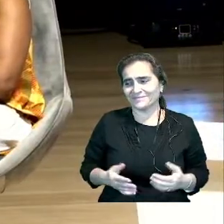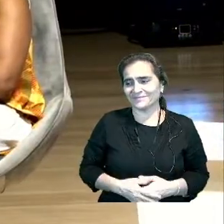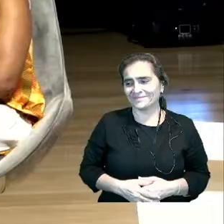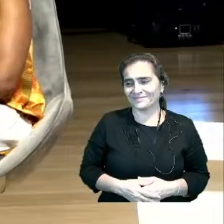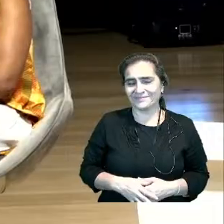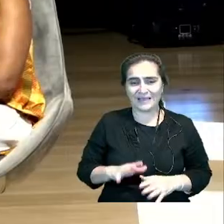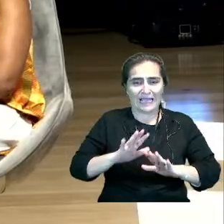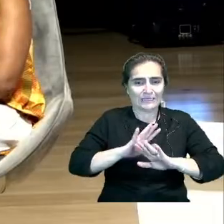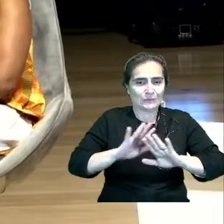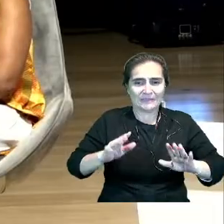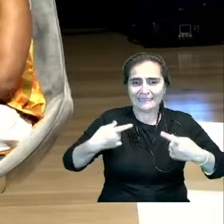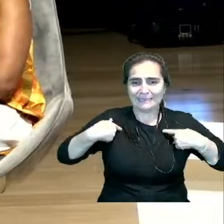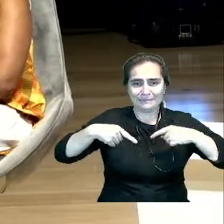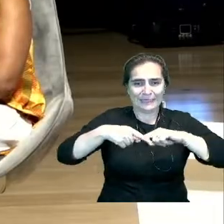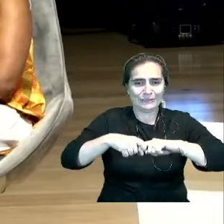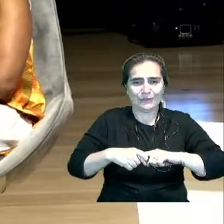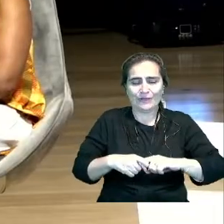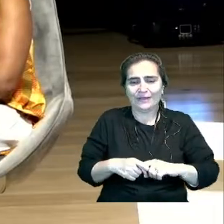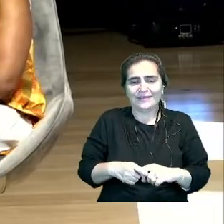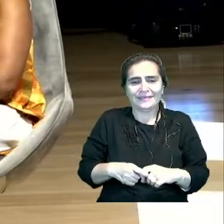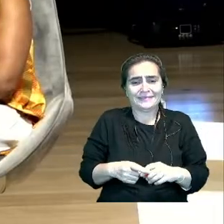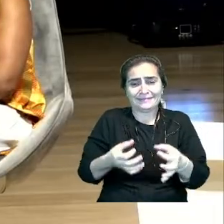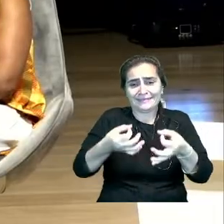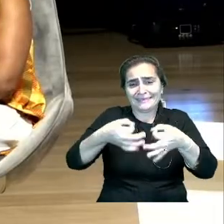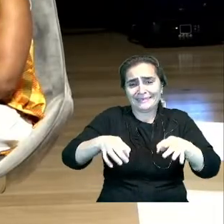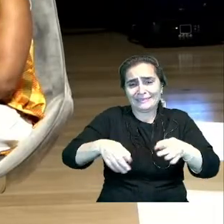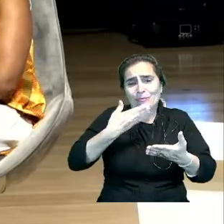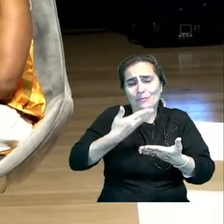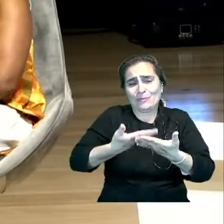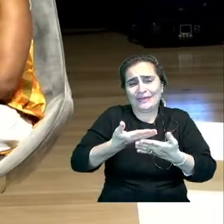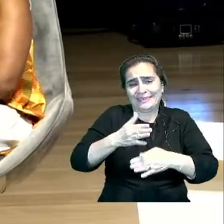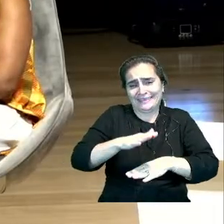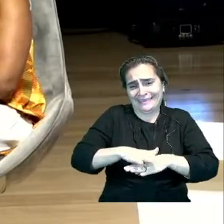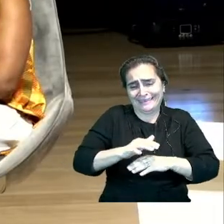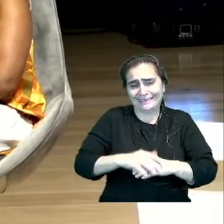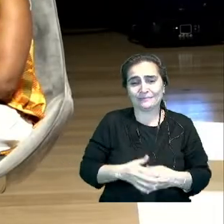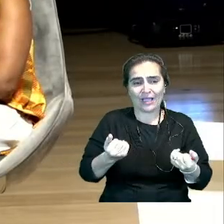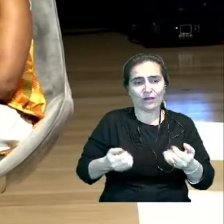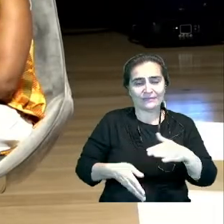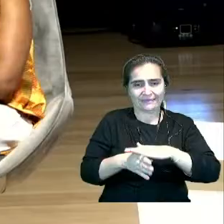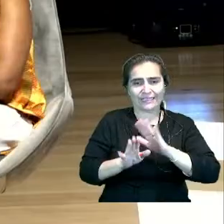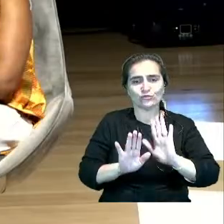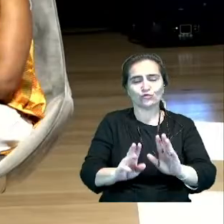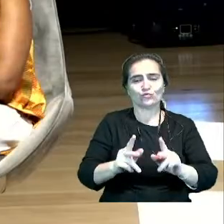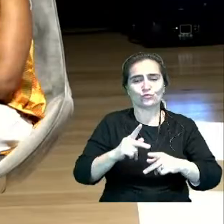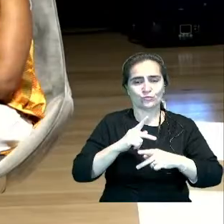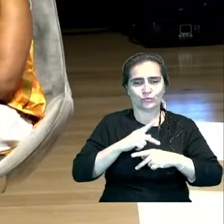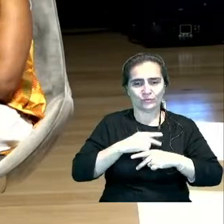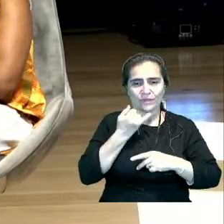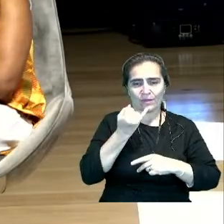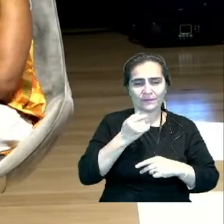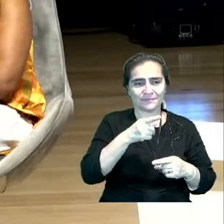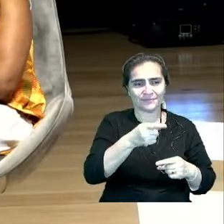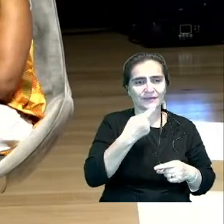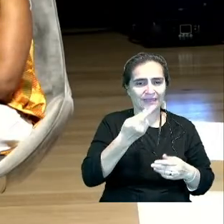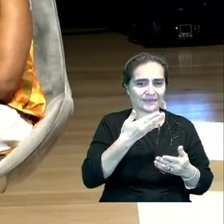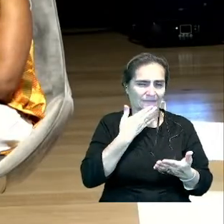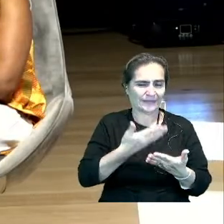It is indeed also a tremendous honor to be part of these very